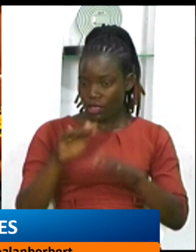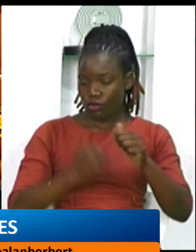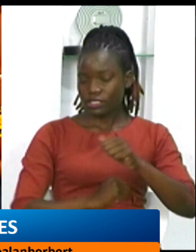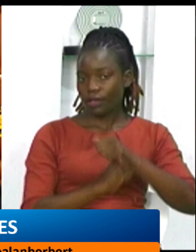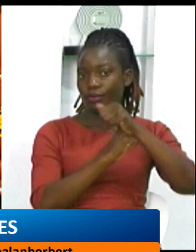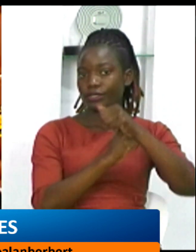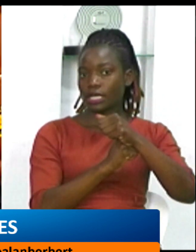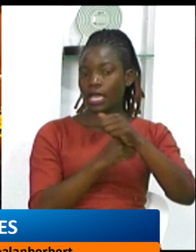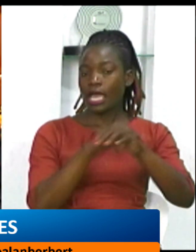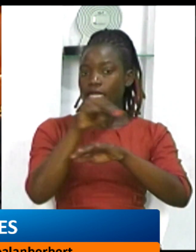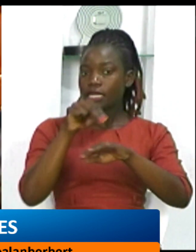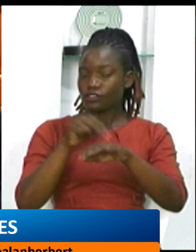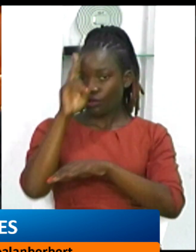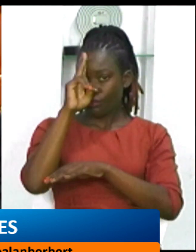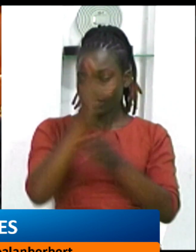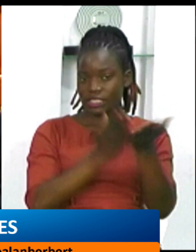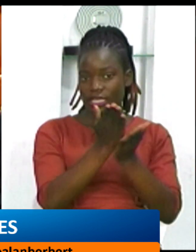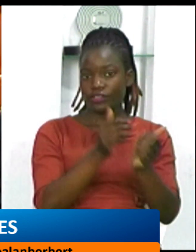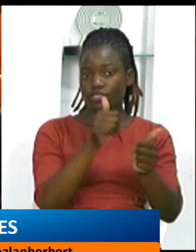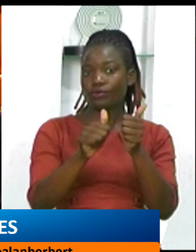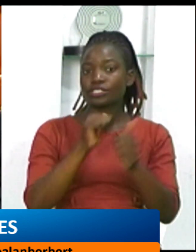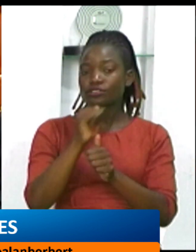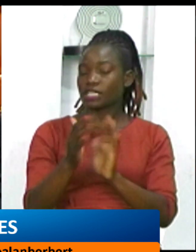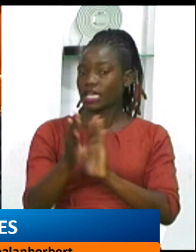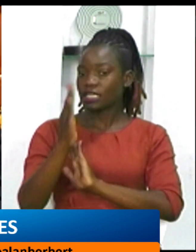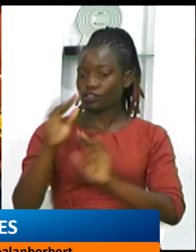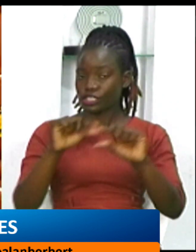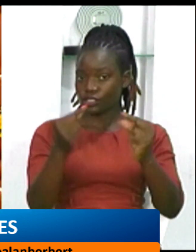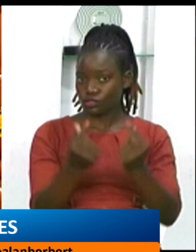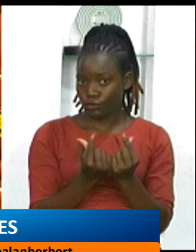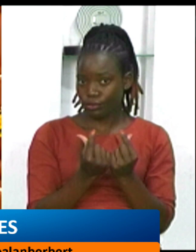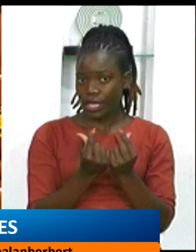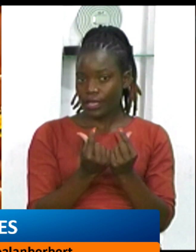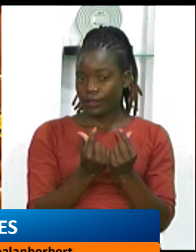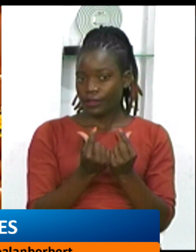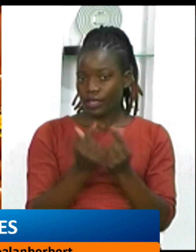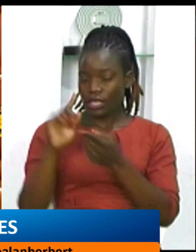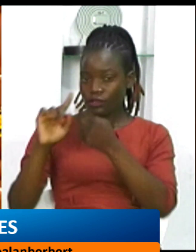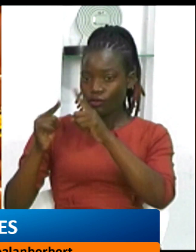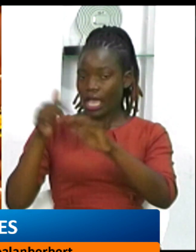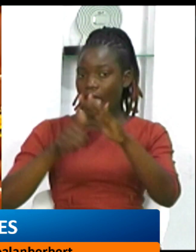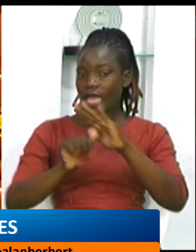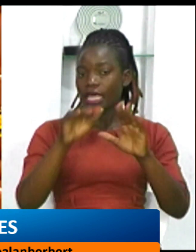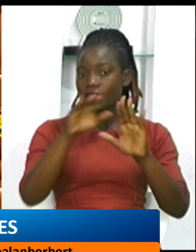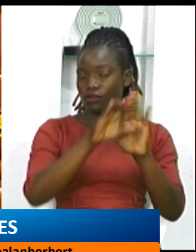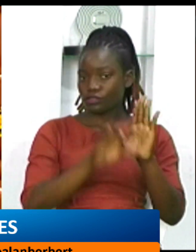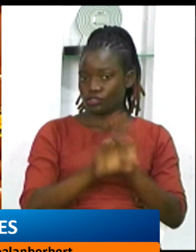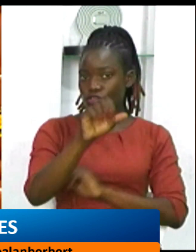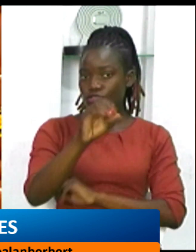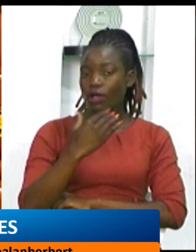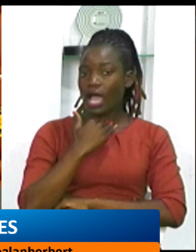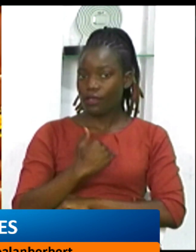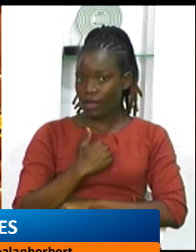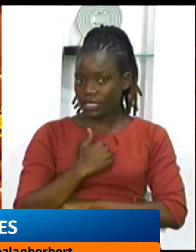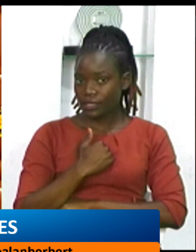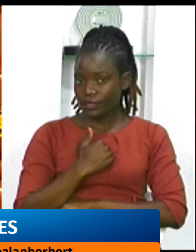the National Police Service, which is not a security force, as contemplated under the Constitution. So I want to plead with